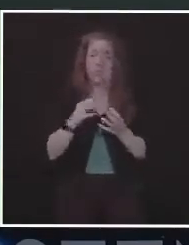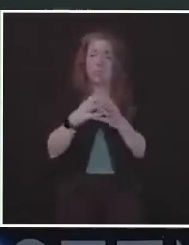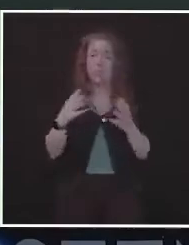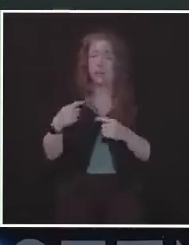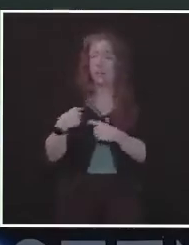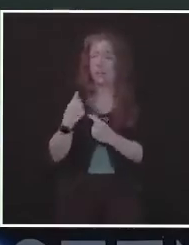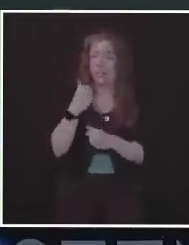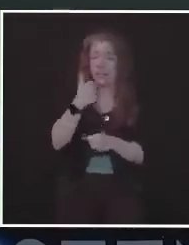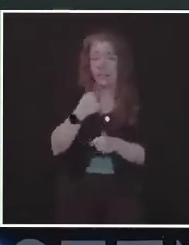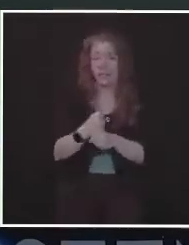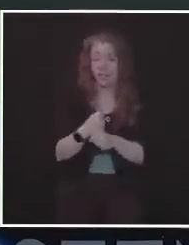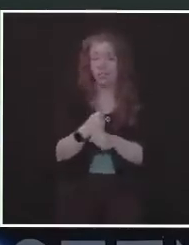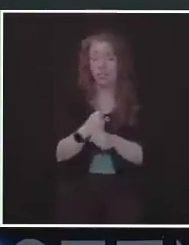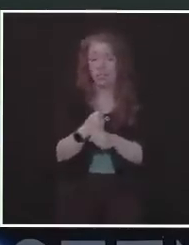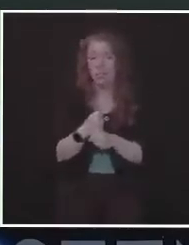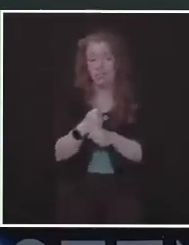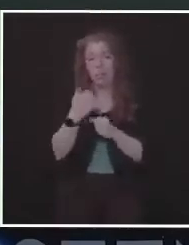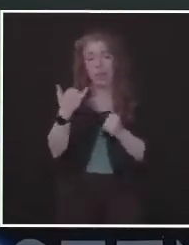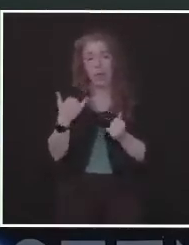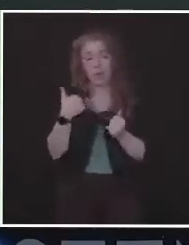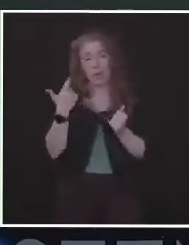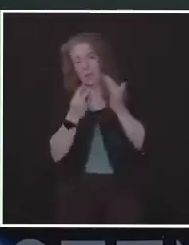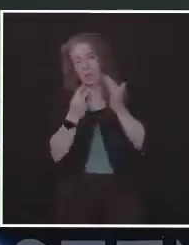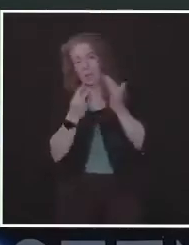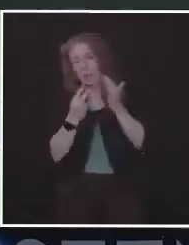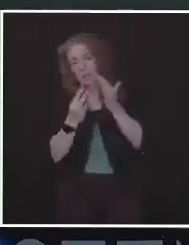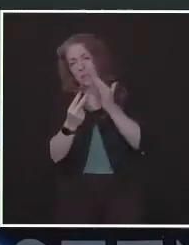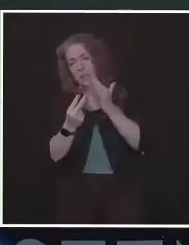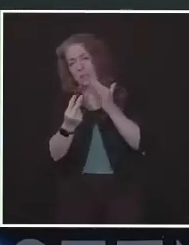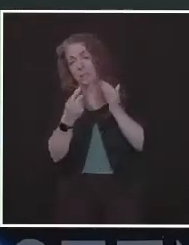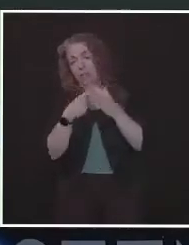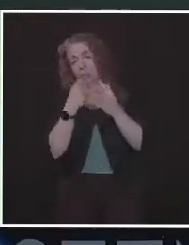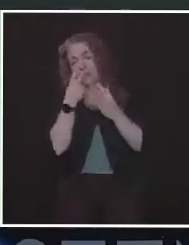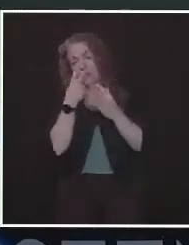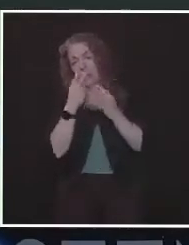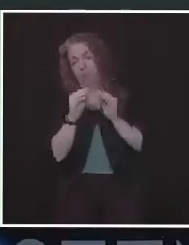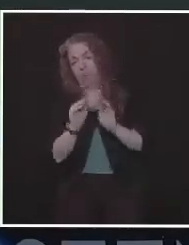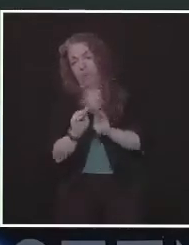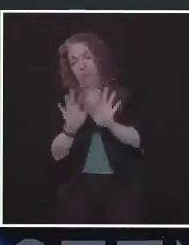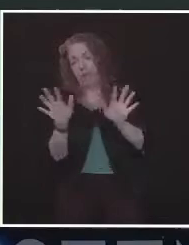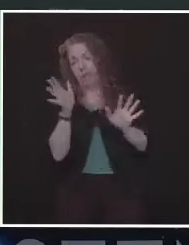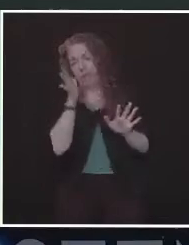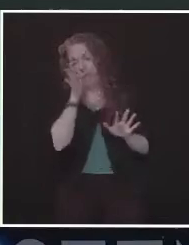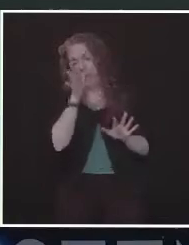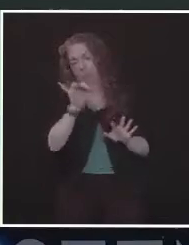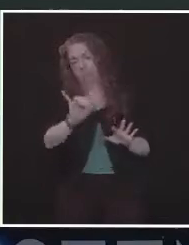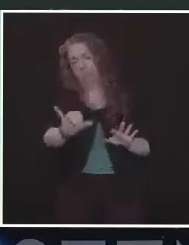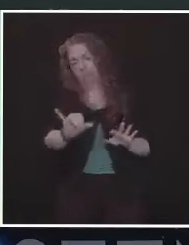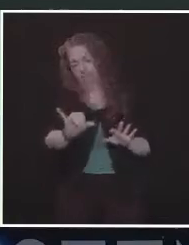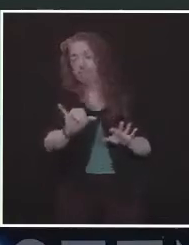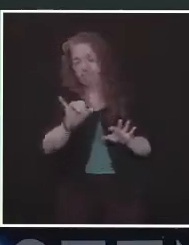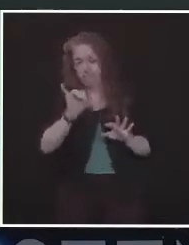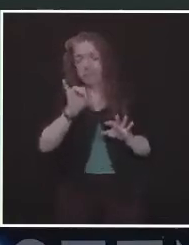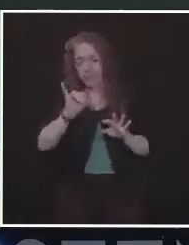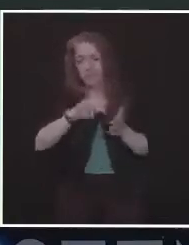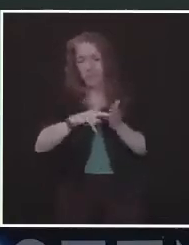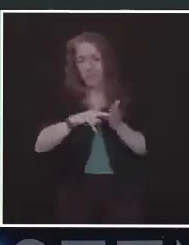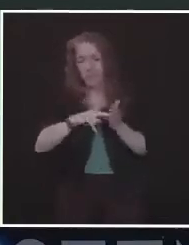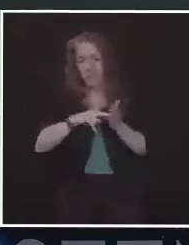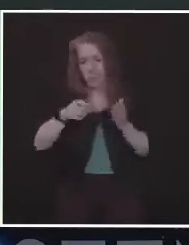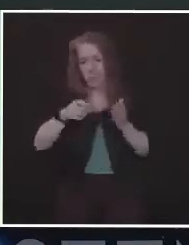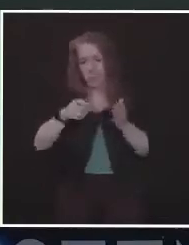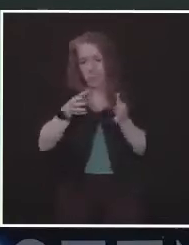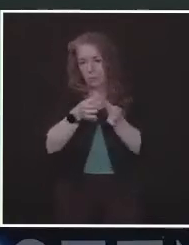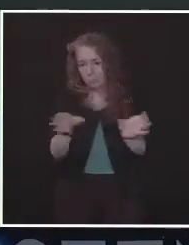clearly. This is a change, I think, that's going to help us manage this growth and scope as we step forward